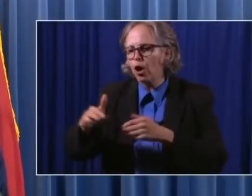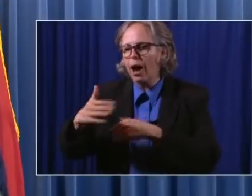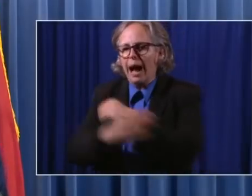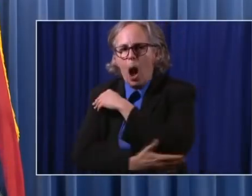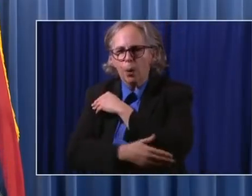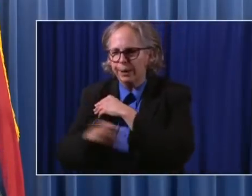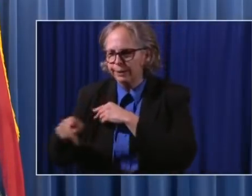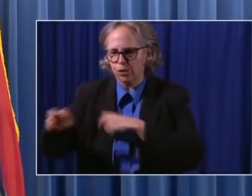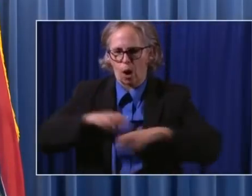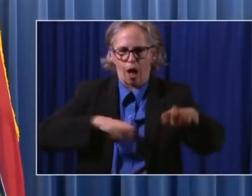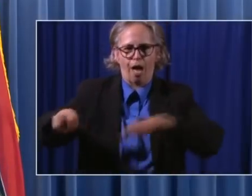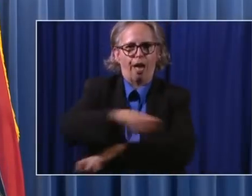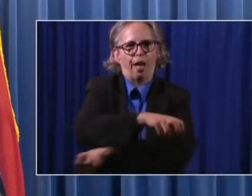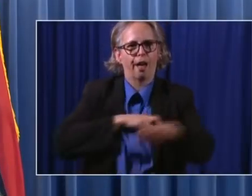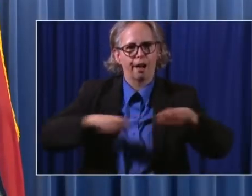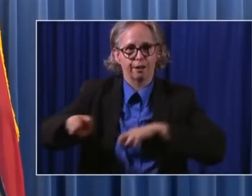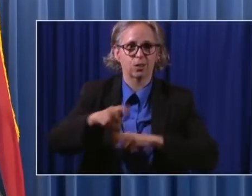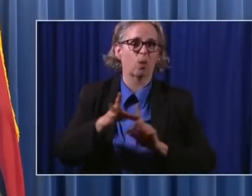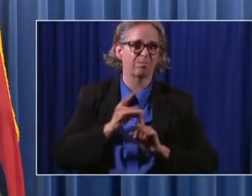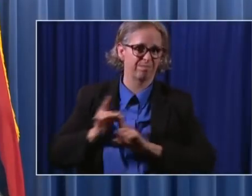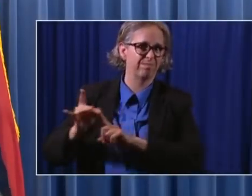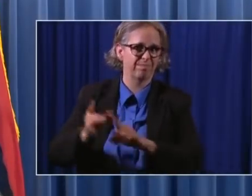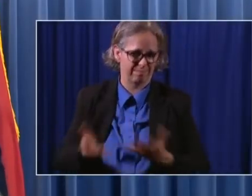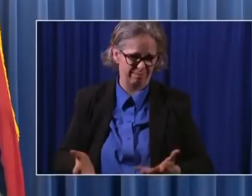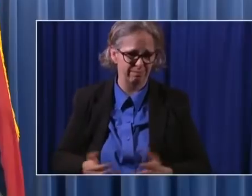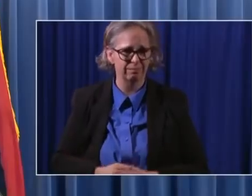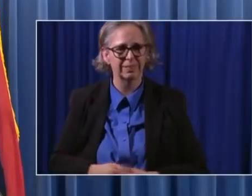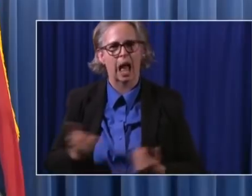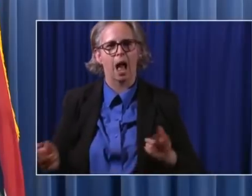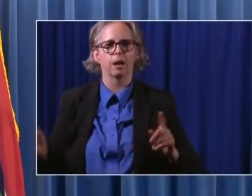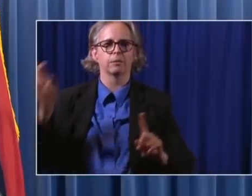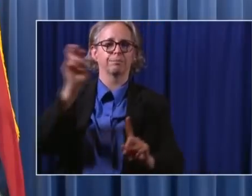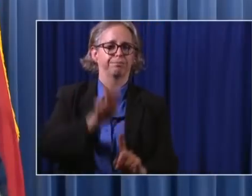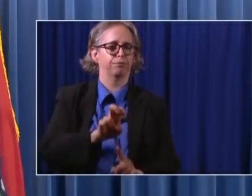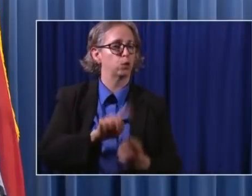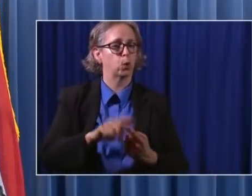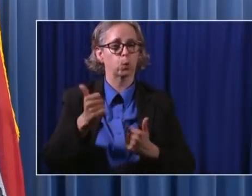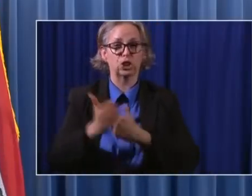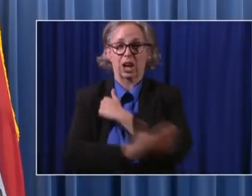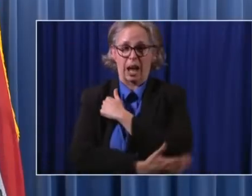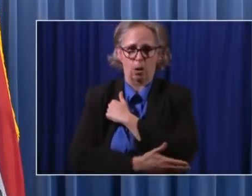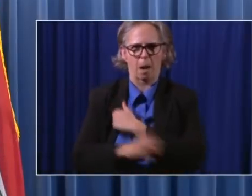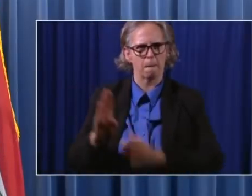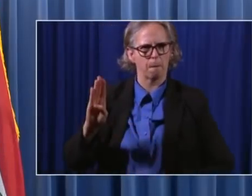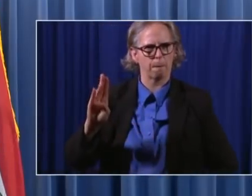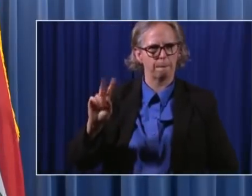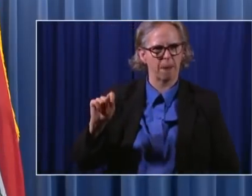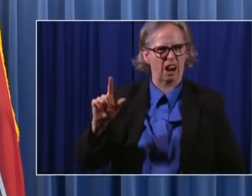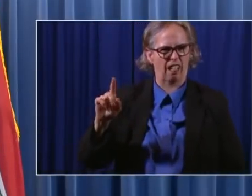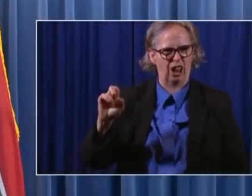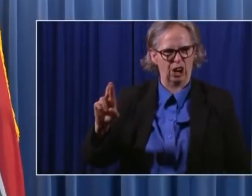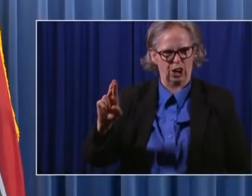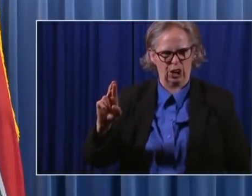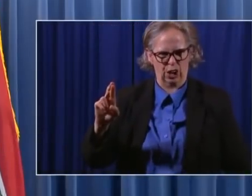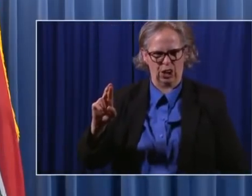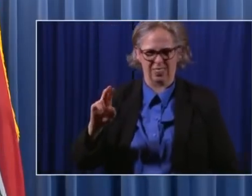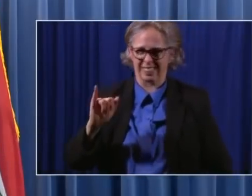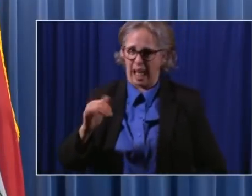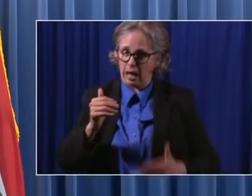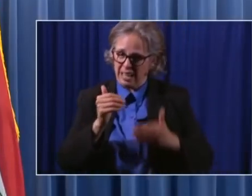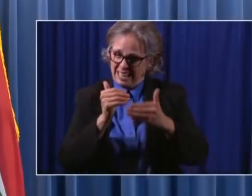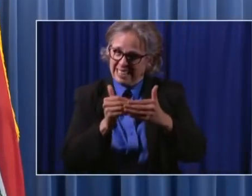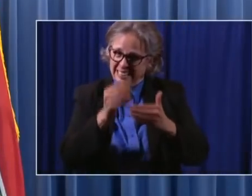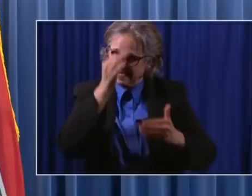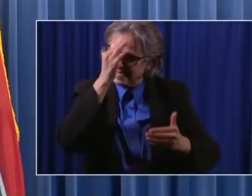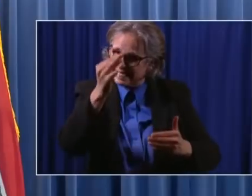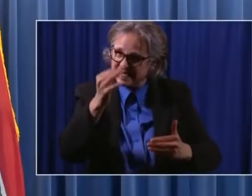Let me go back to Butler County. As I said, some good news. Butler County has moved off the watch list this week. They're still on red, but off the watch